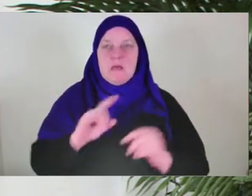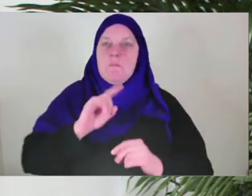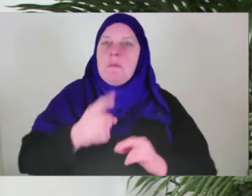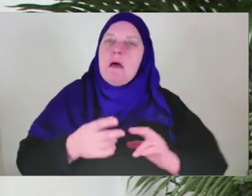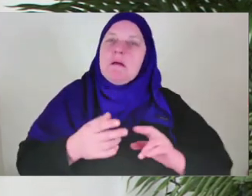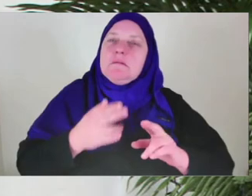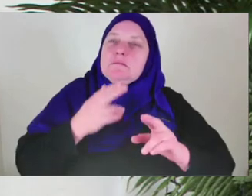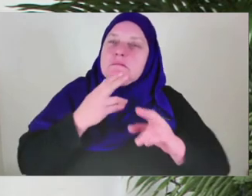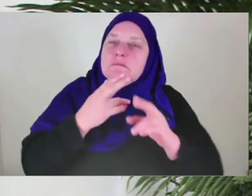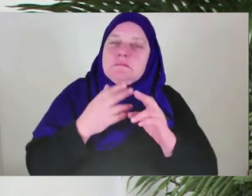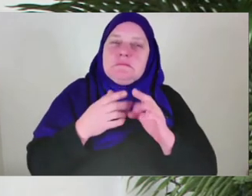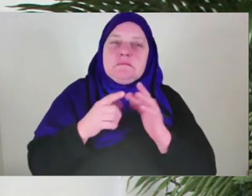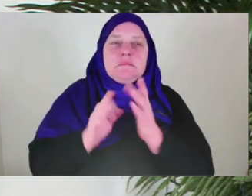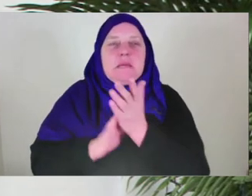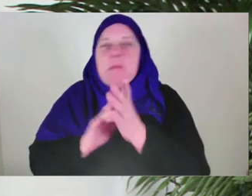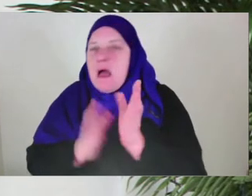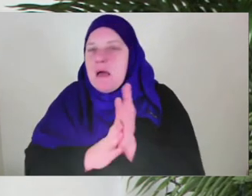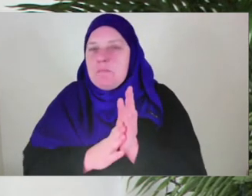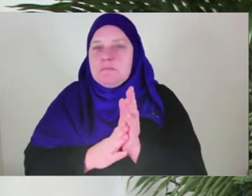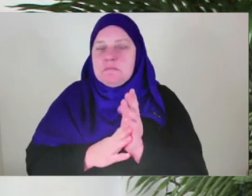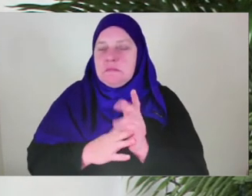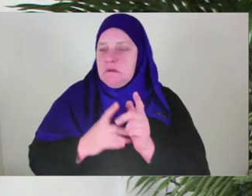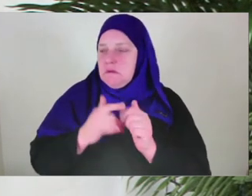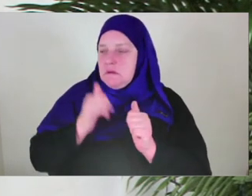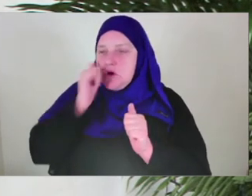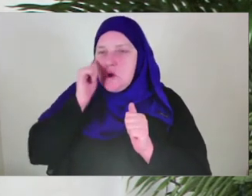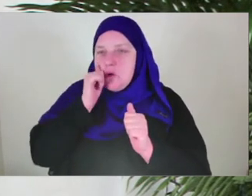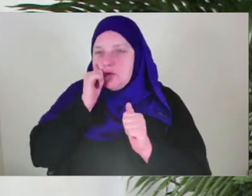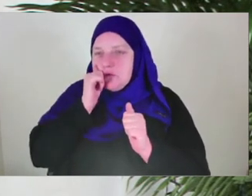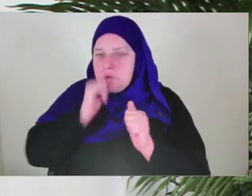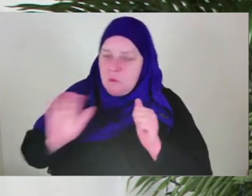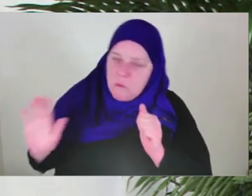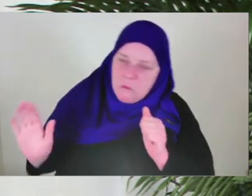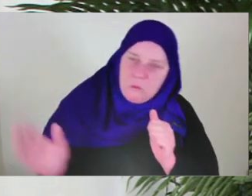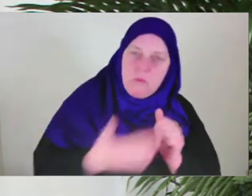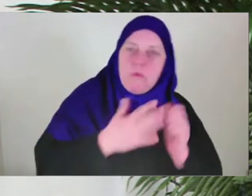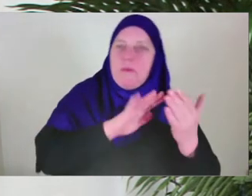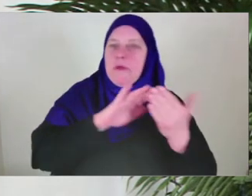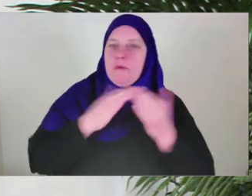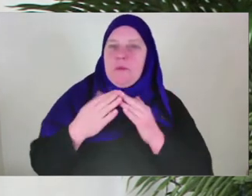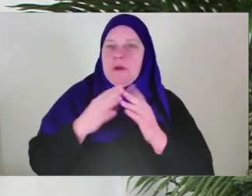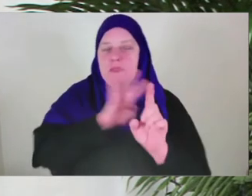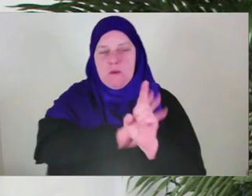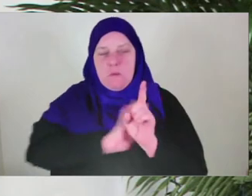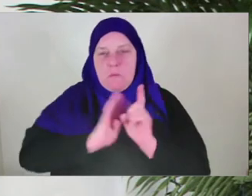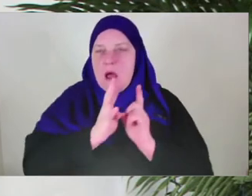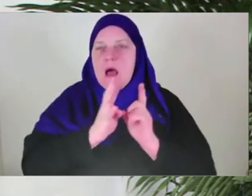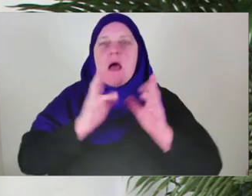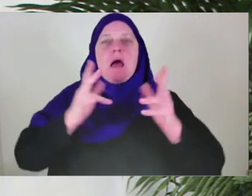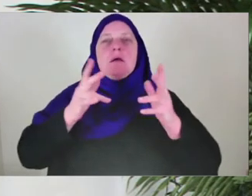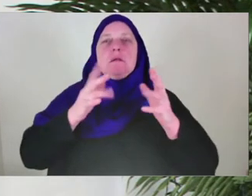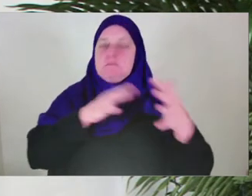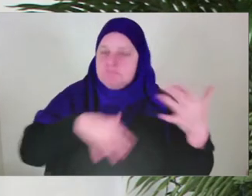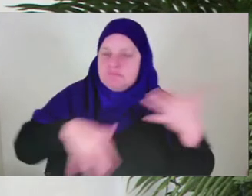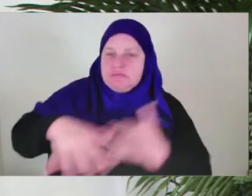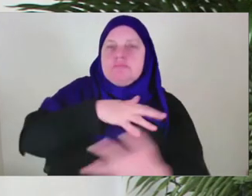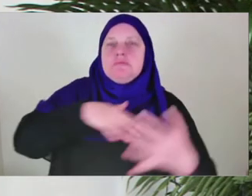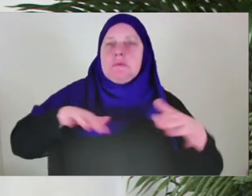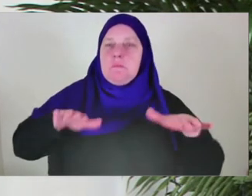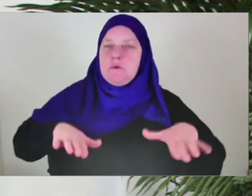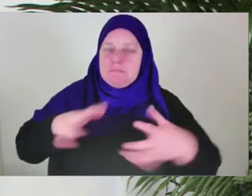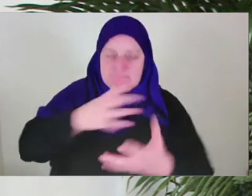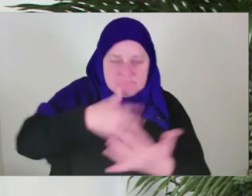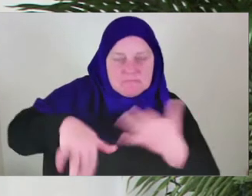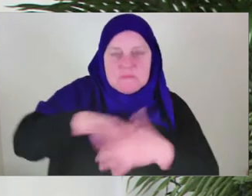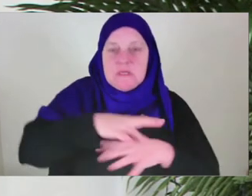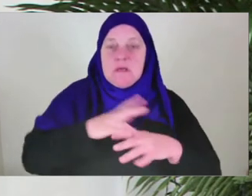know five people or five issues that need assistance, but those five, while they might be very